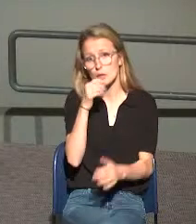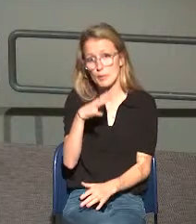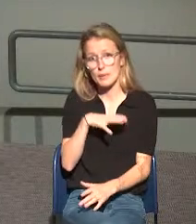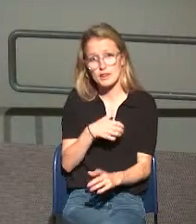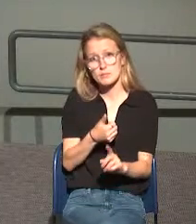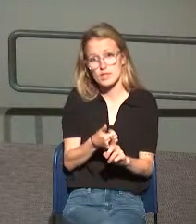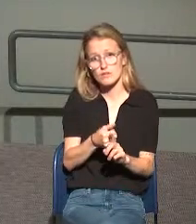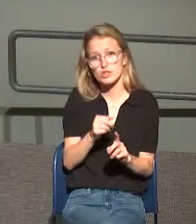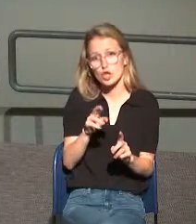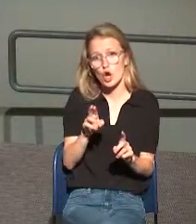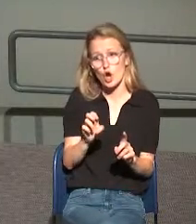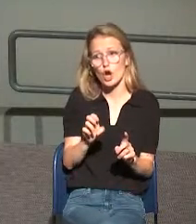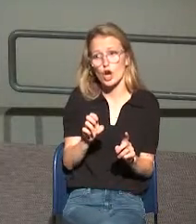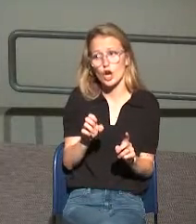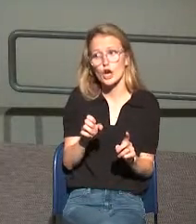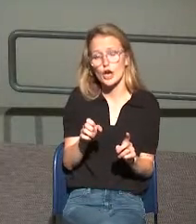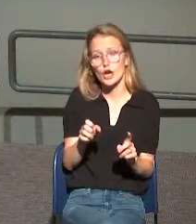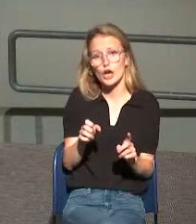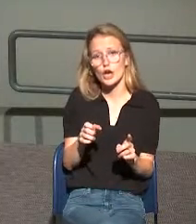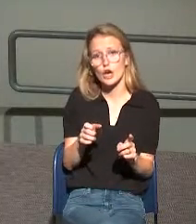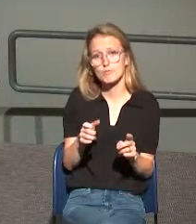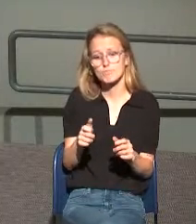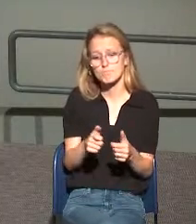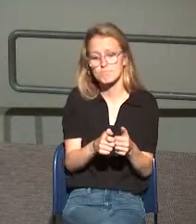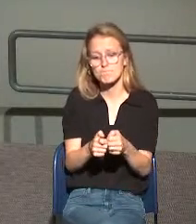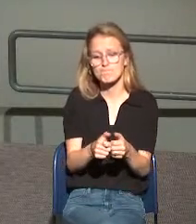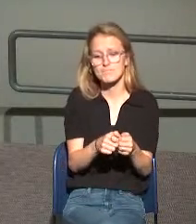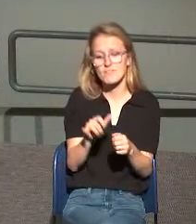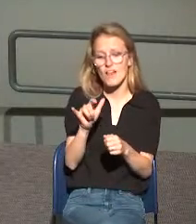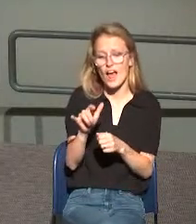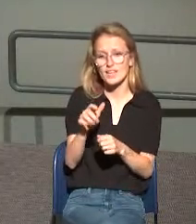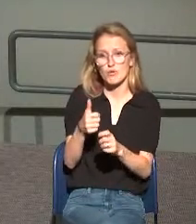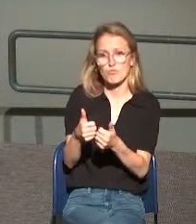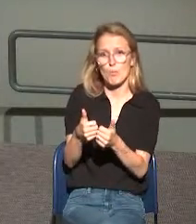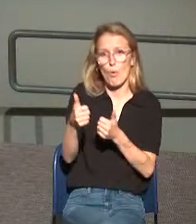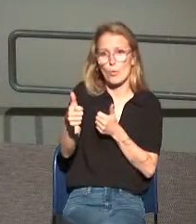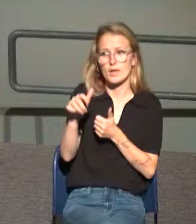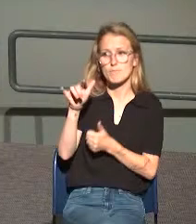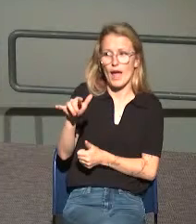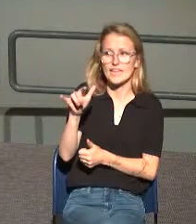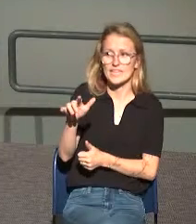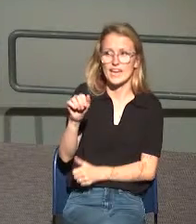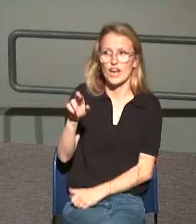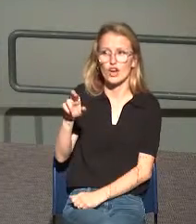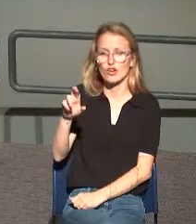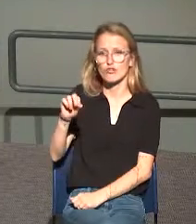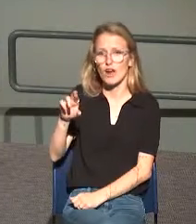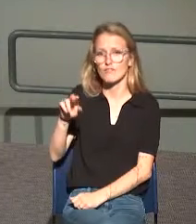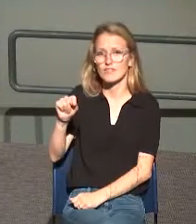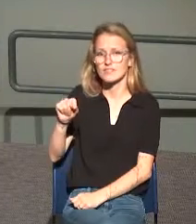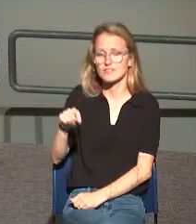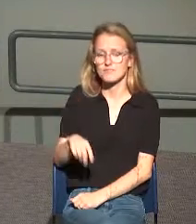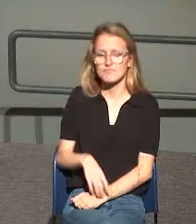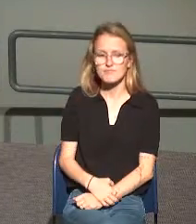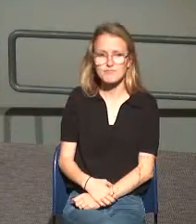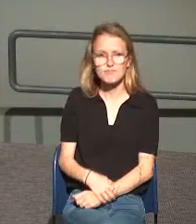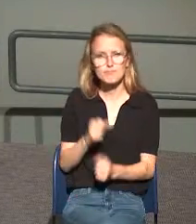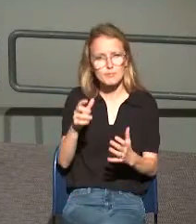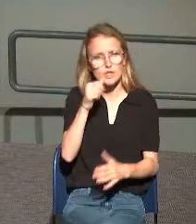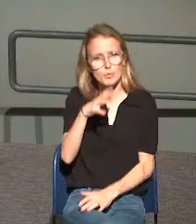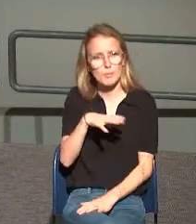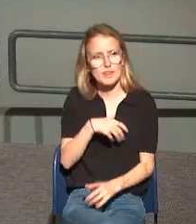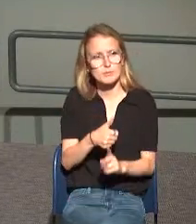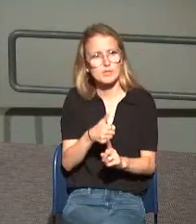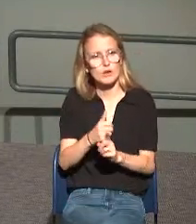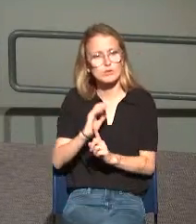you know, remotely piloted aircraft. Yeah, I'm trying to think of the official term there. And there's many women acting as